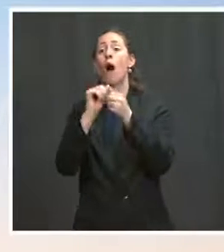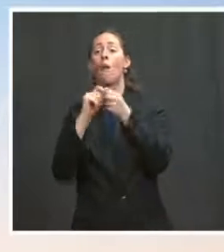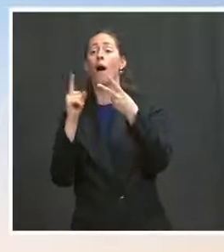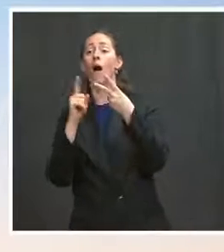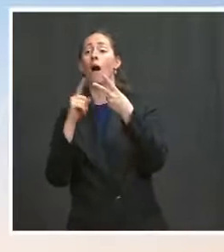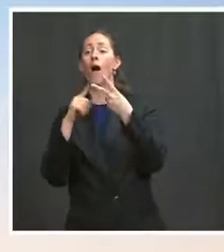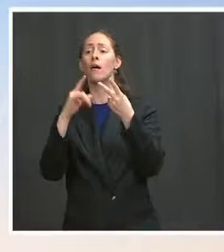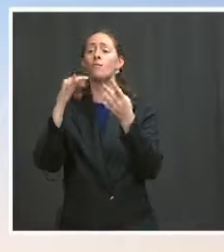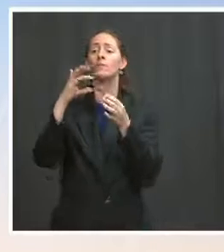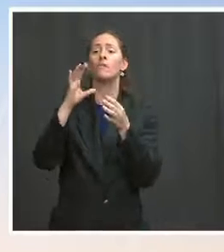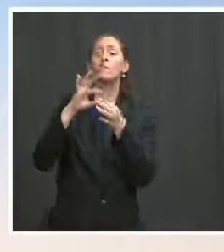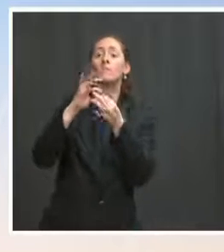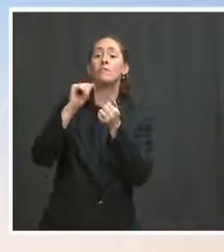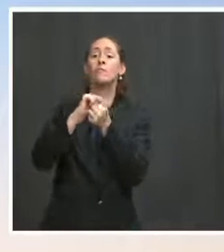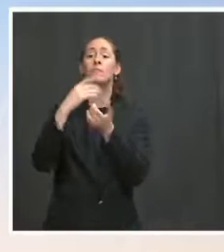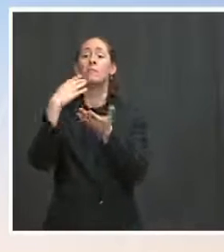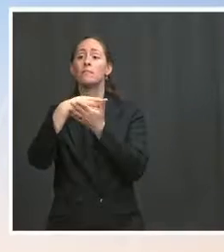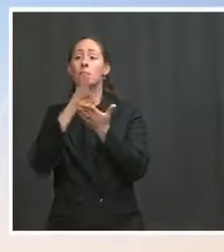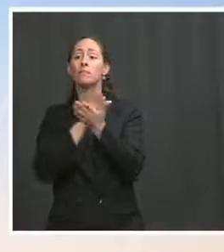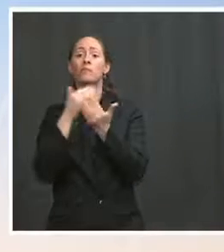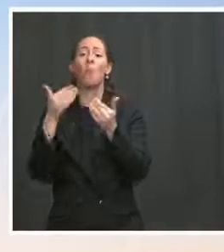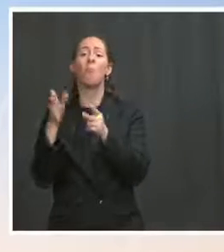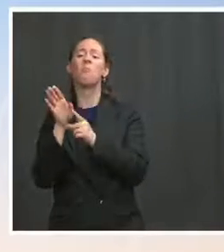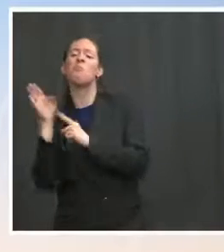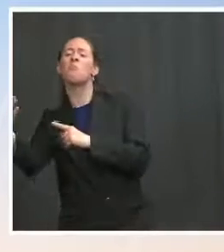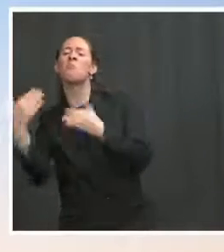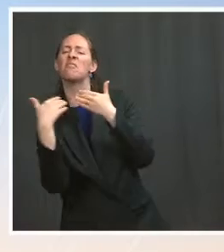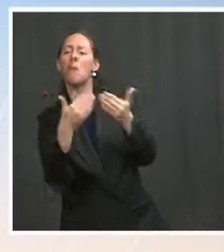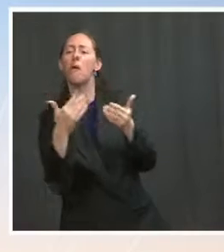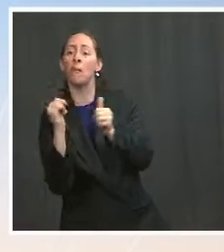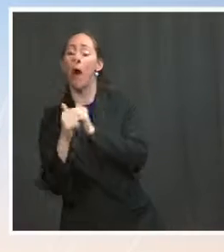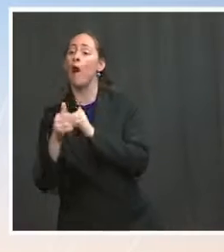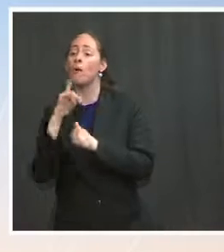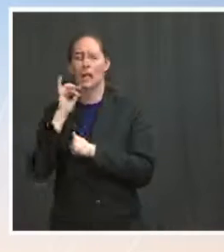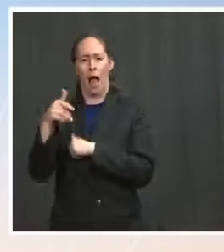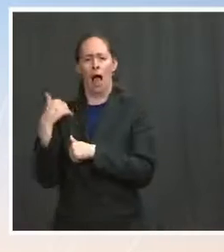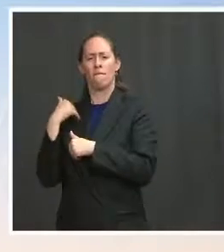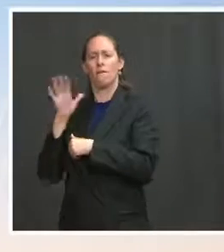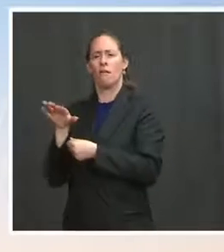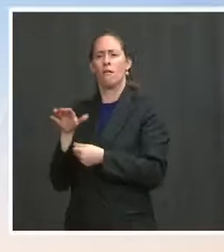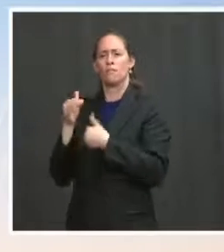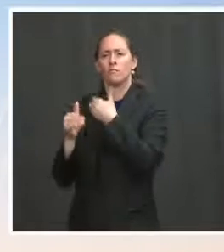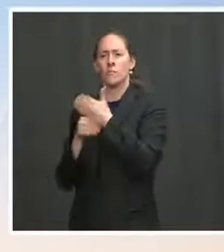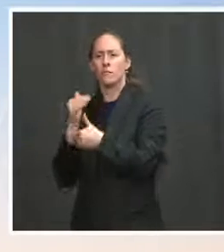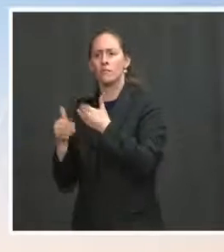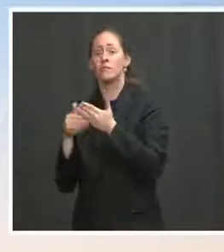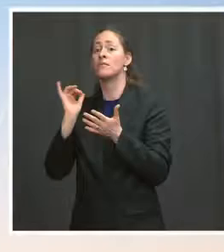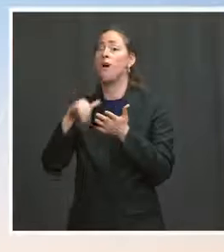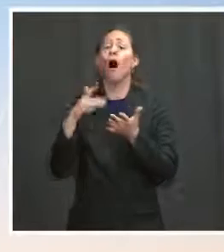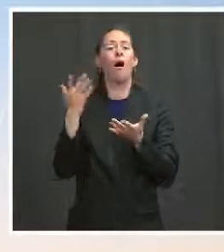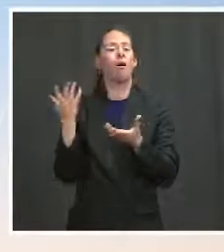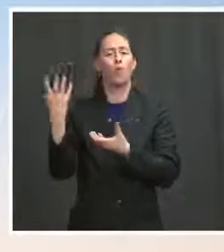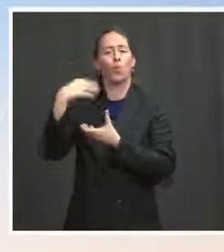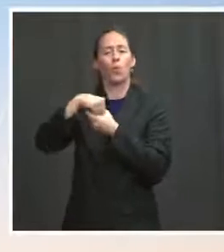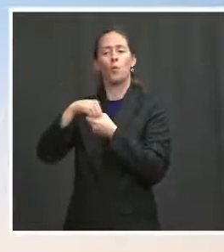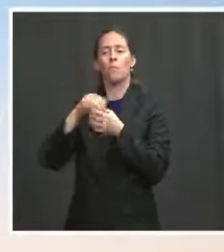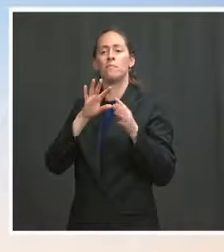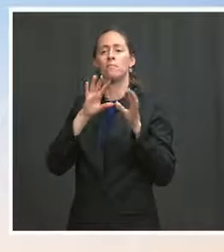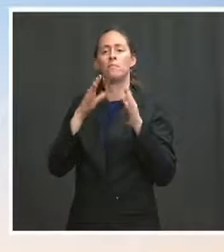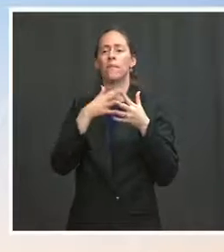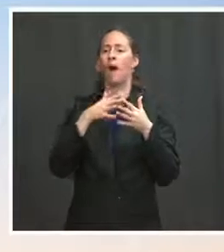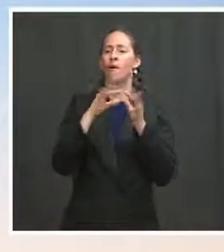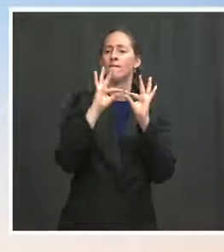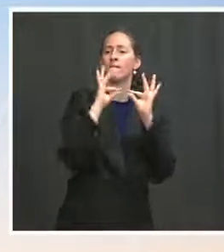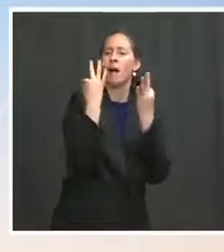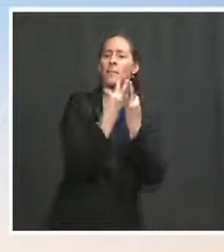what we're talking about here is a budget process that includes the American Families Plan, which is the president's idea he proposed. I don't think anyone expects that he